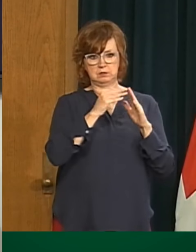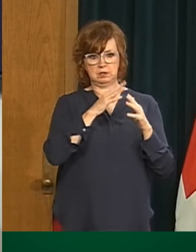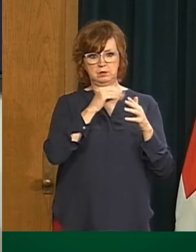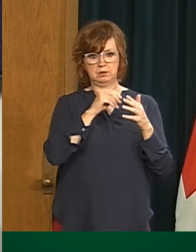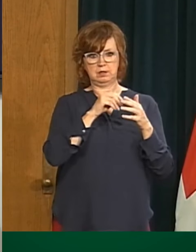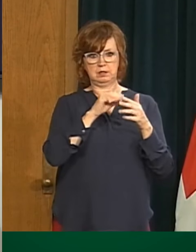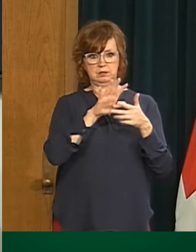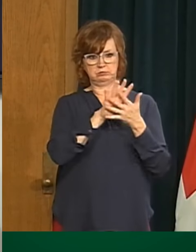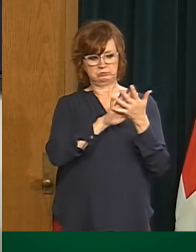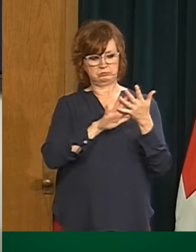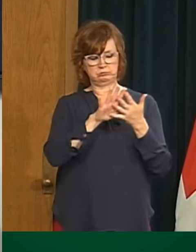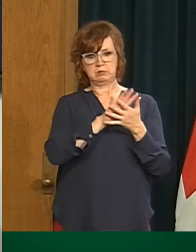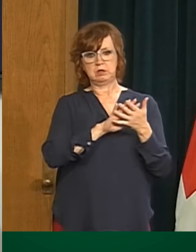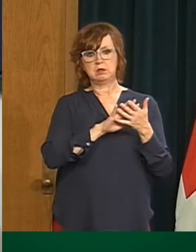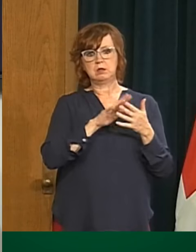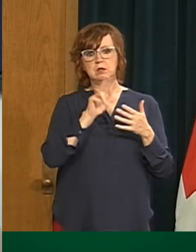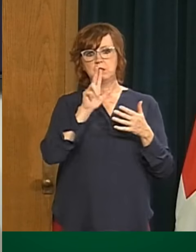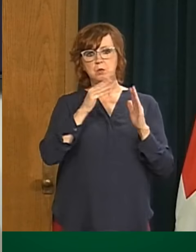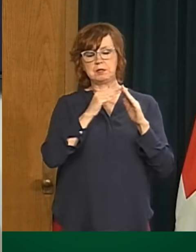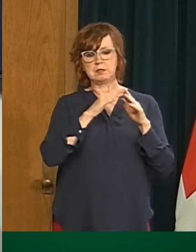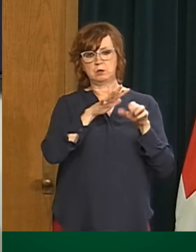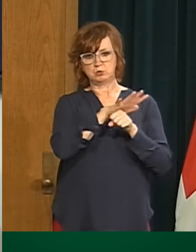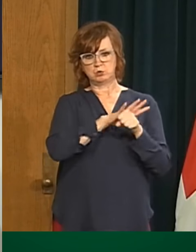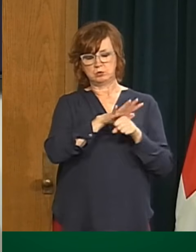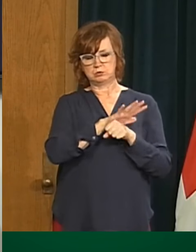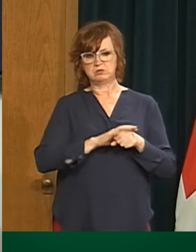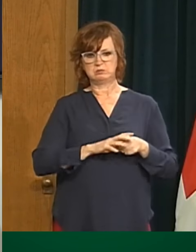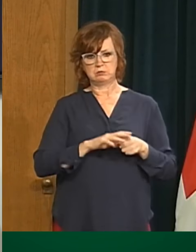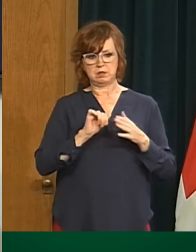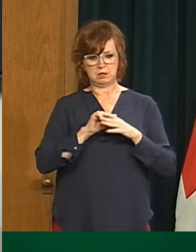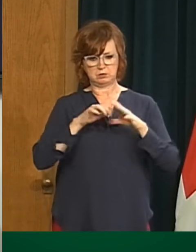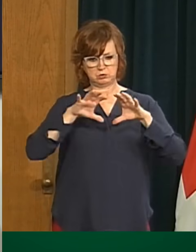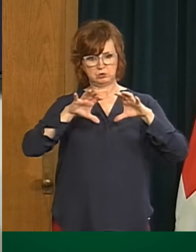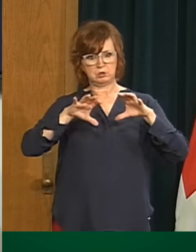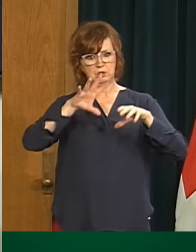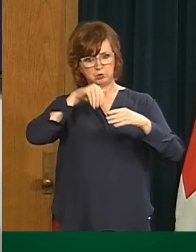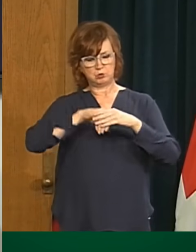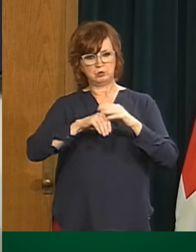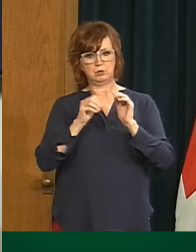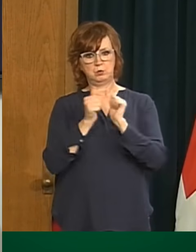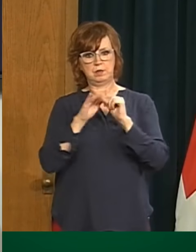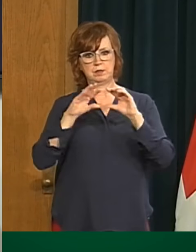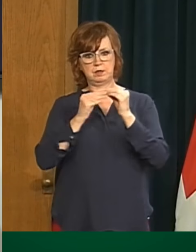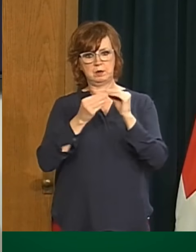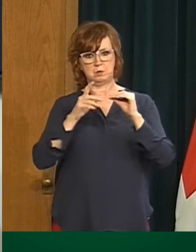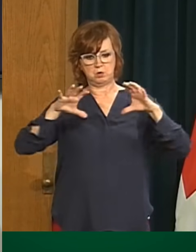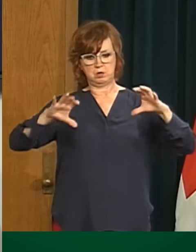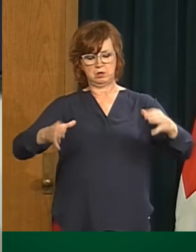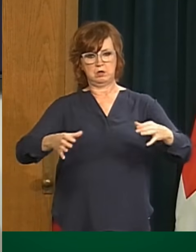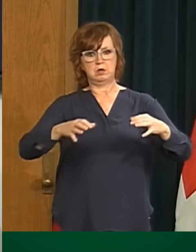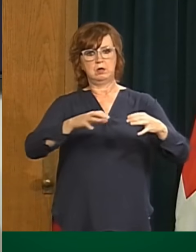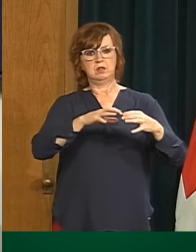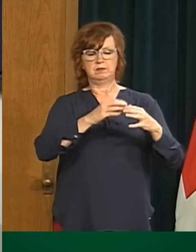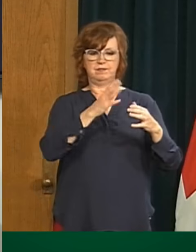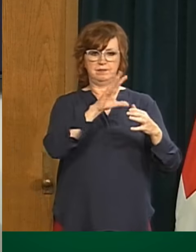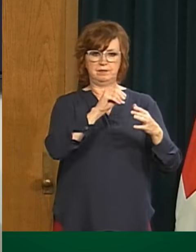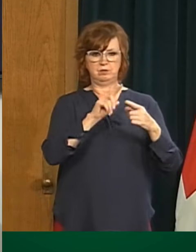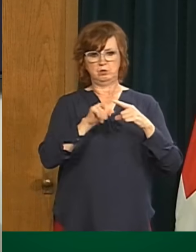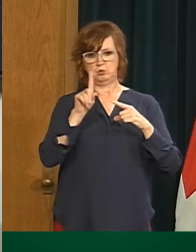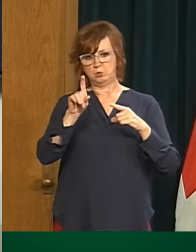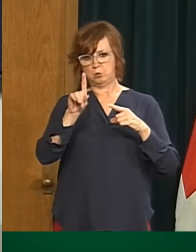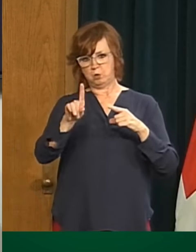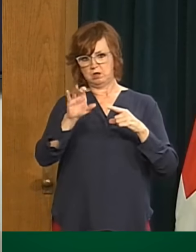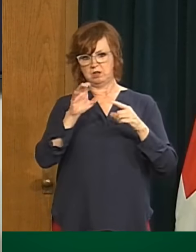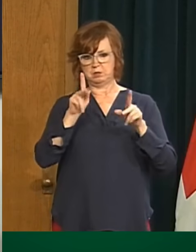part of that 50 to 100, but there are other people there that are having different roles in the community that we've also deployed, and as well